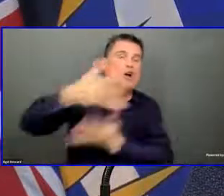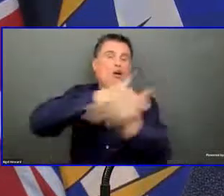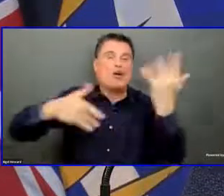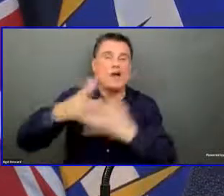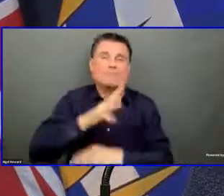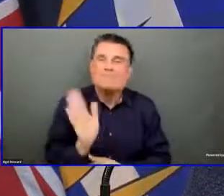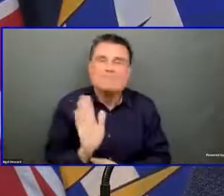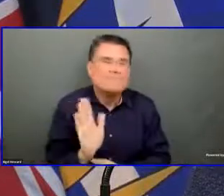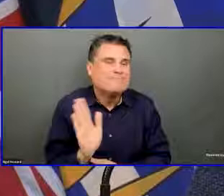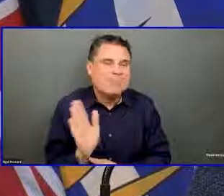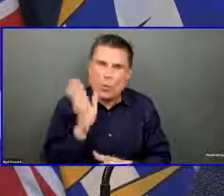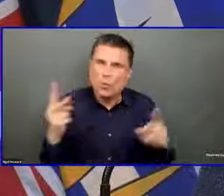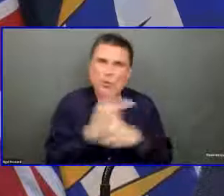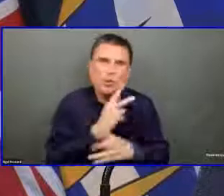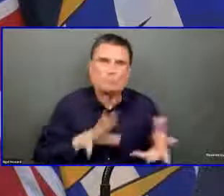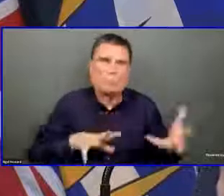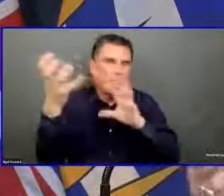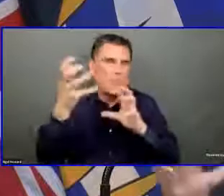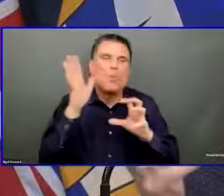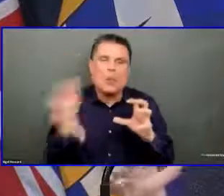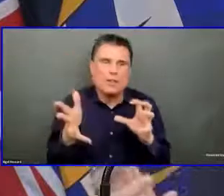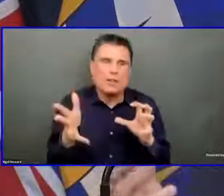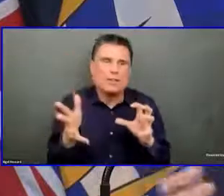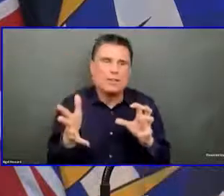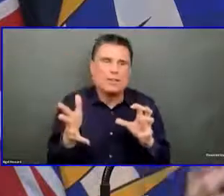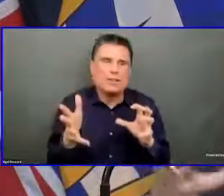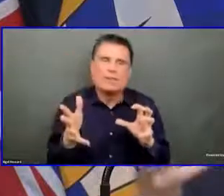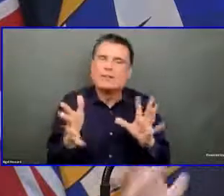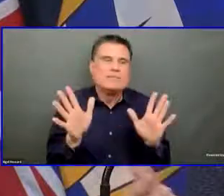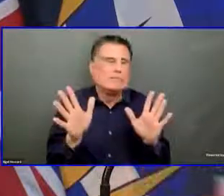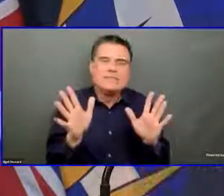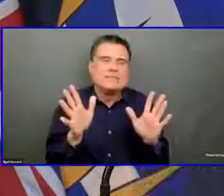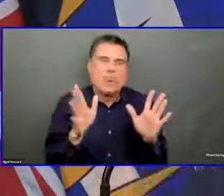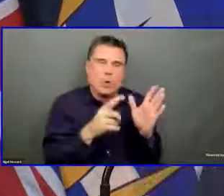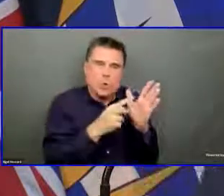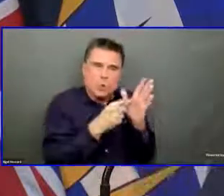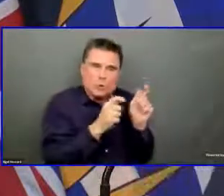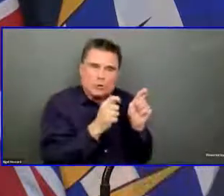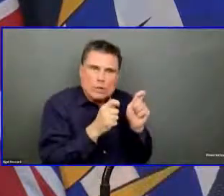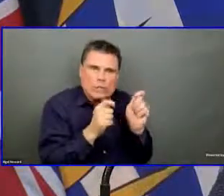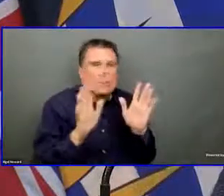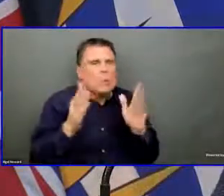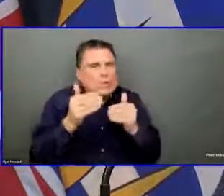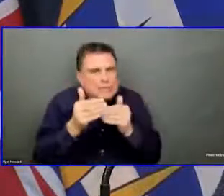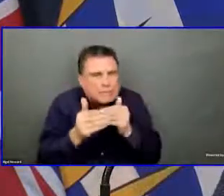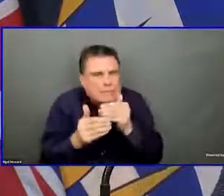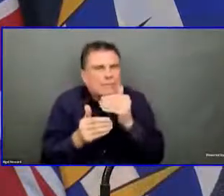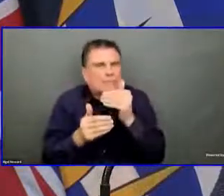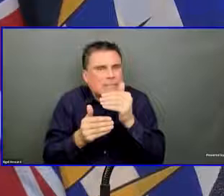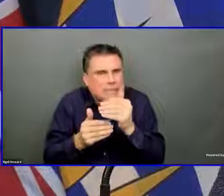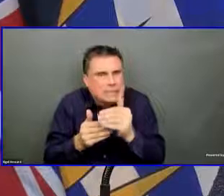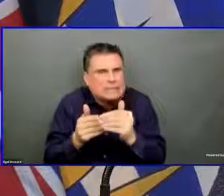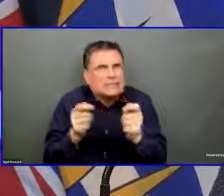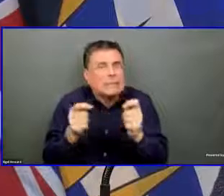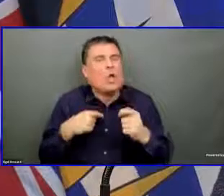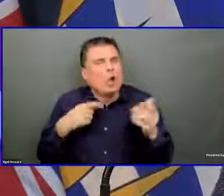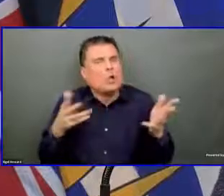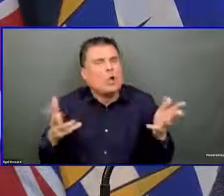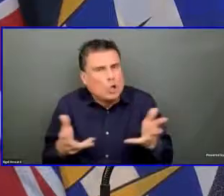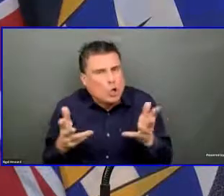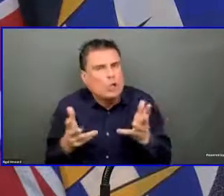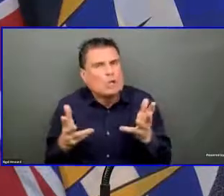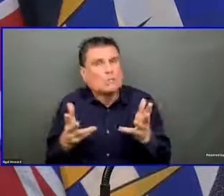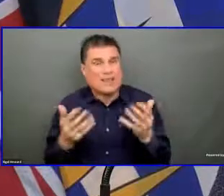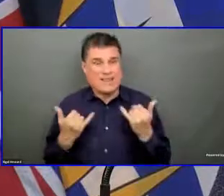break. And we encourage you to be a family, to go outside, to explore in your neighborhood. Next week as well, we have